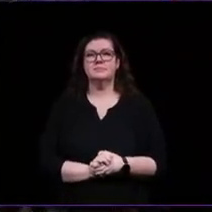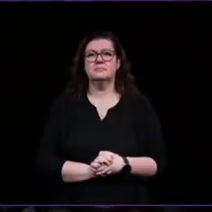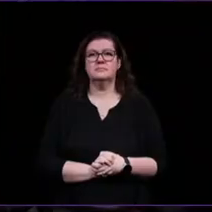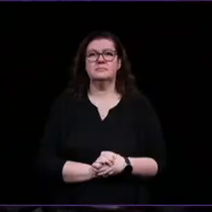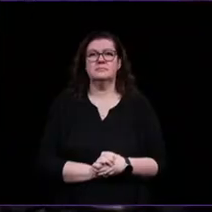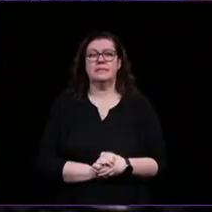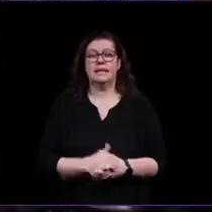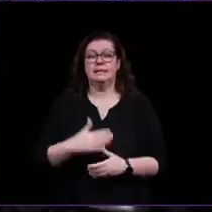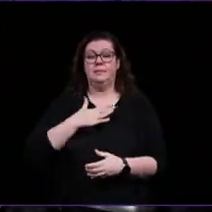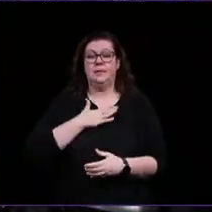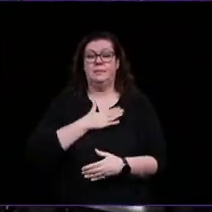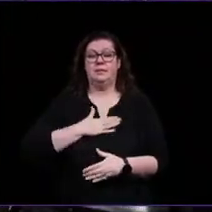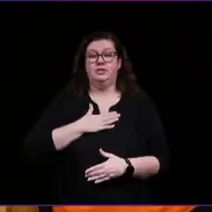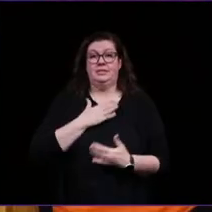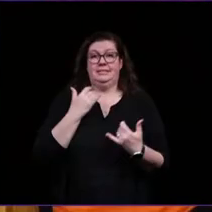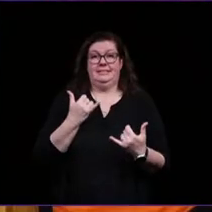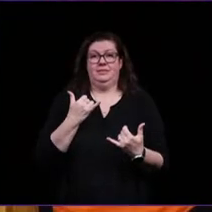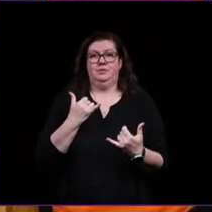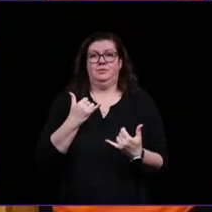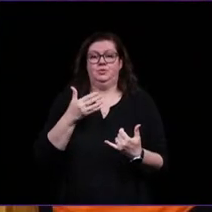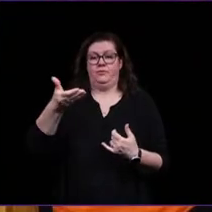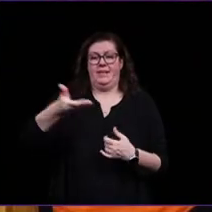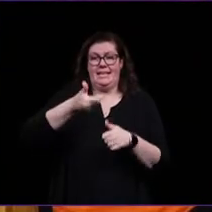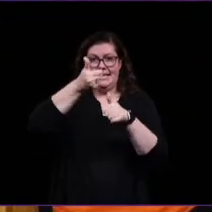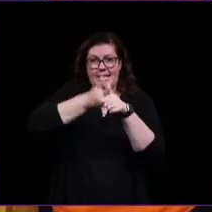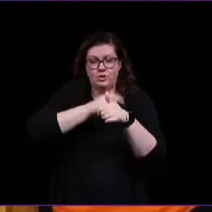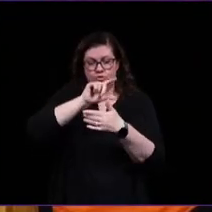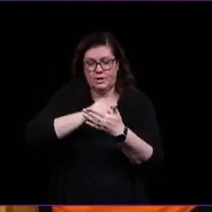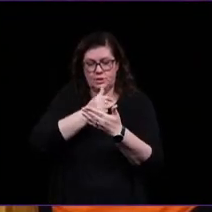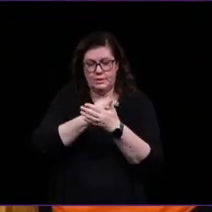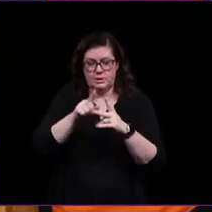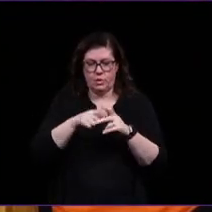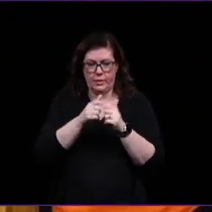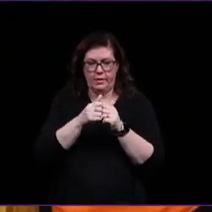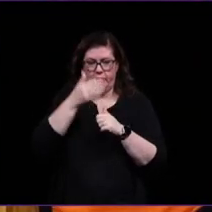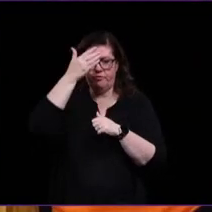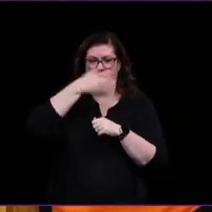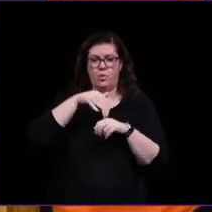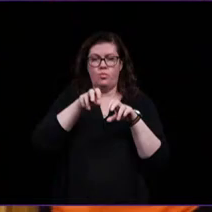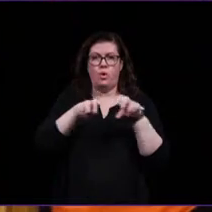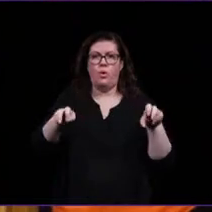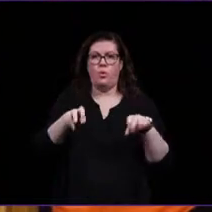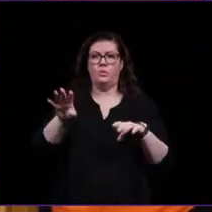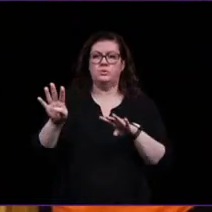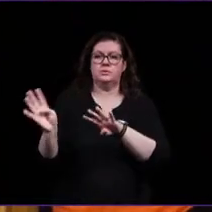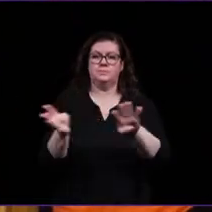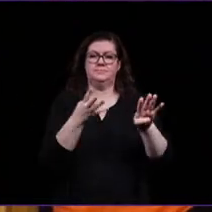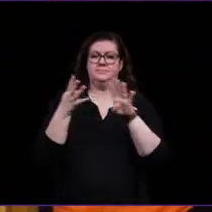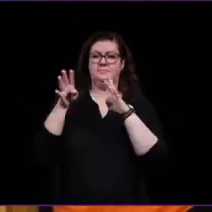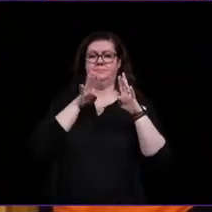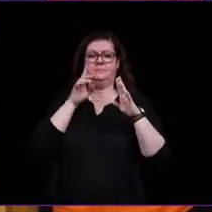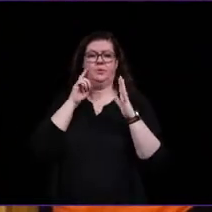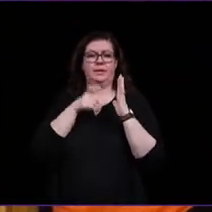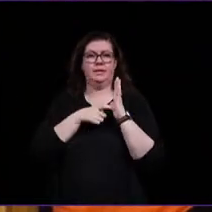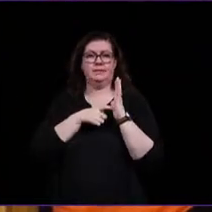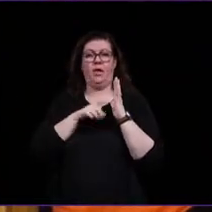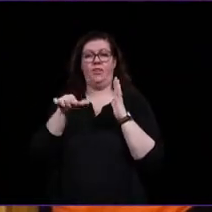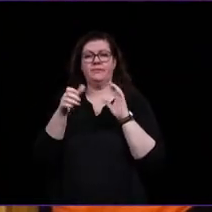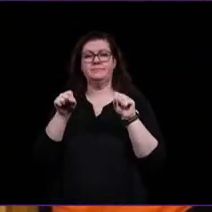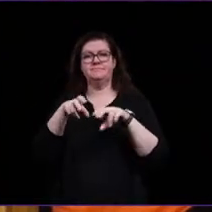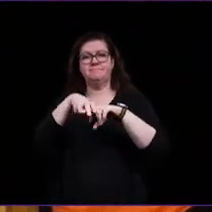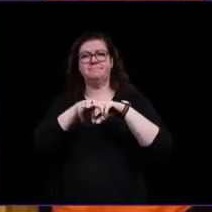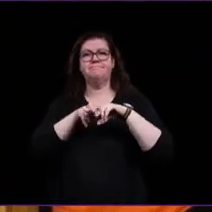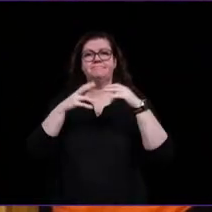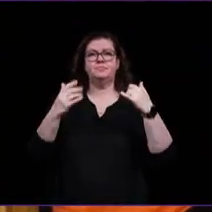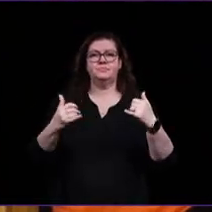It is my pleasure to now invite each graduate, beginning with the front row, to come forward and be recognized. All others may be seated at